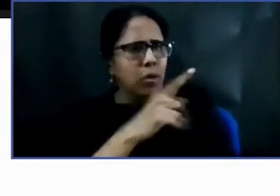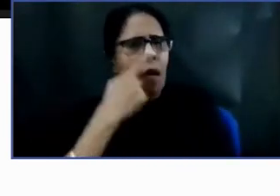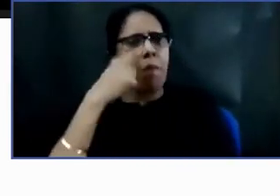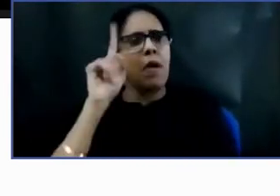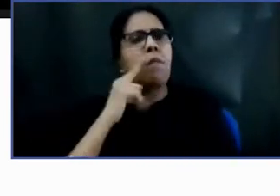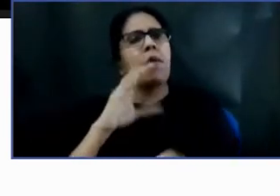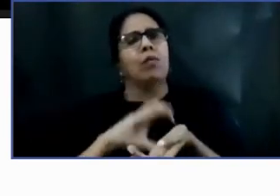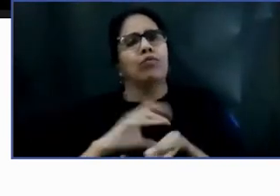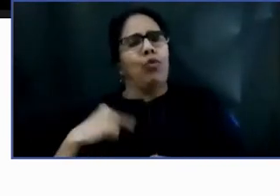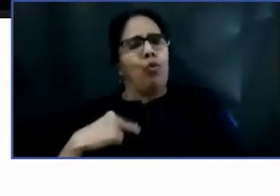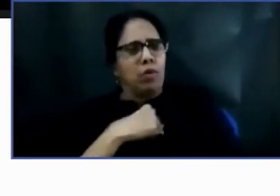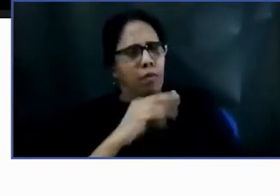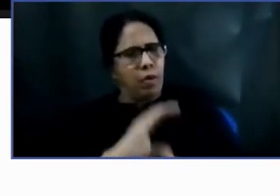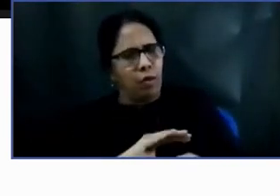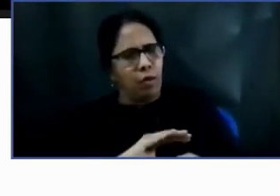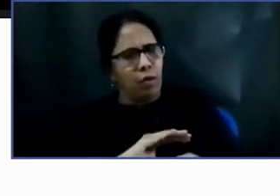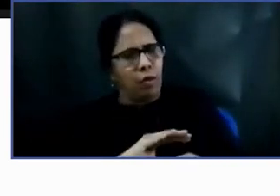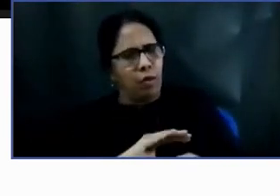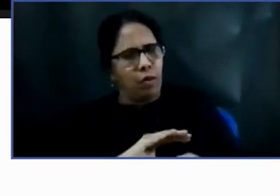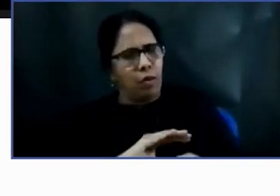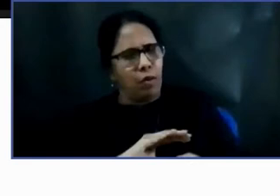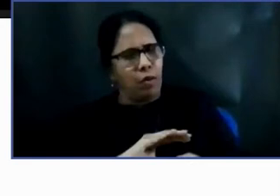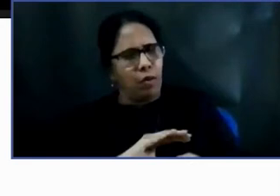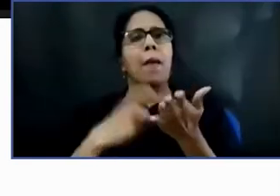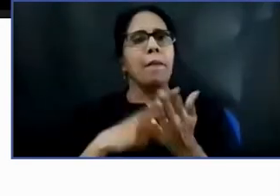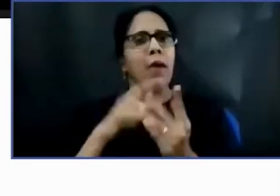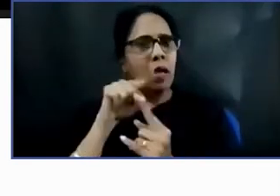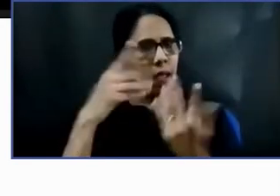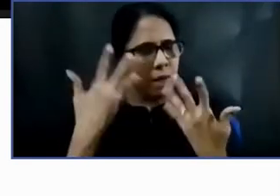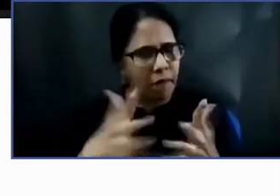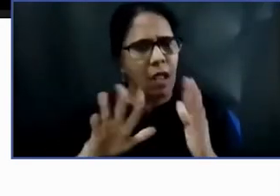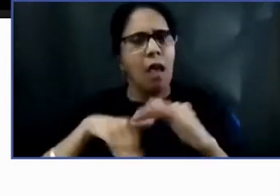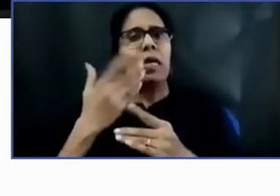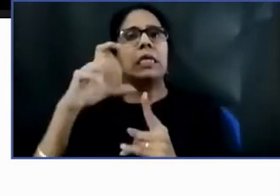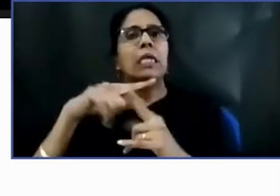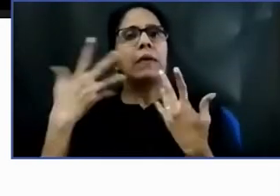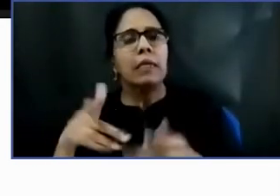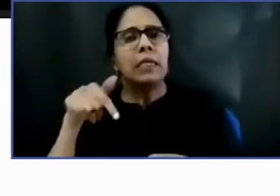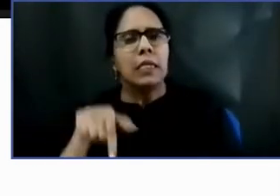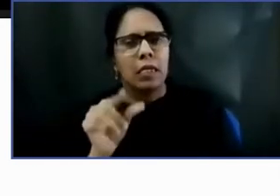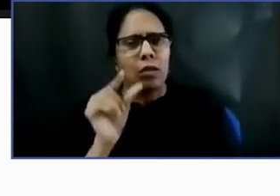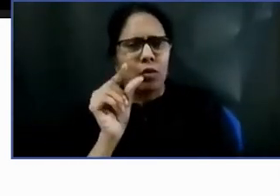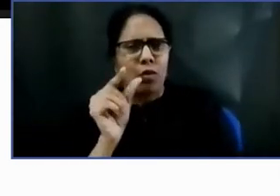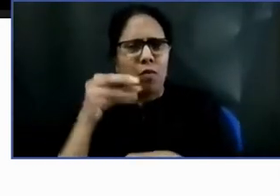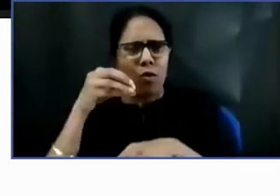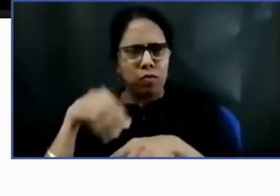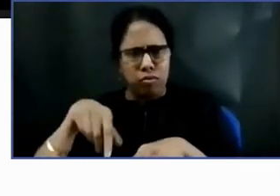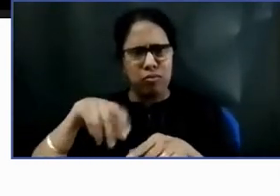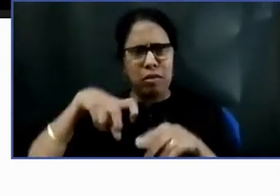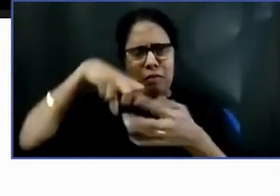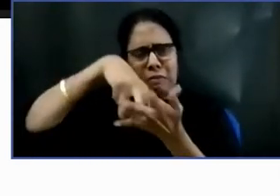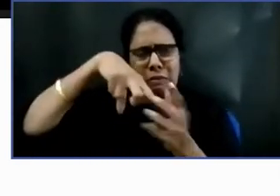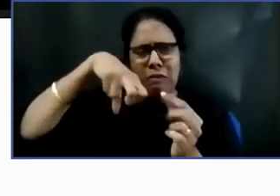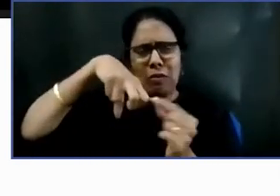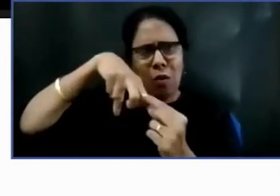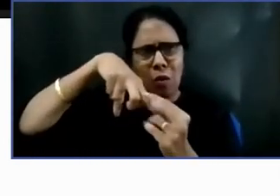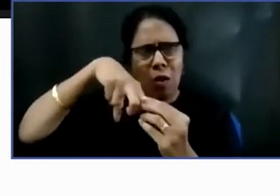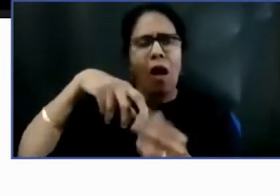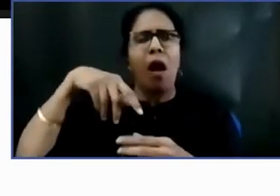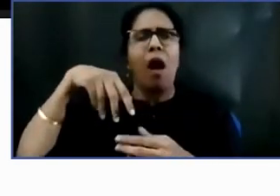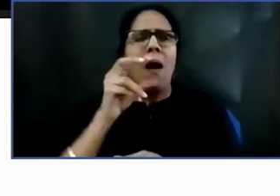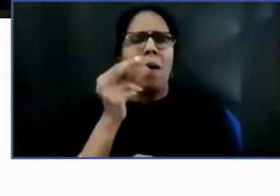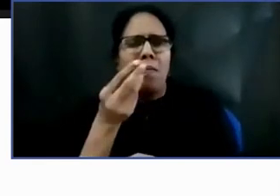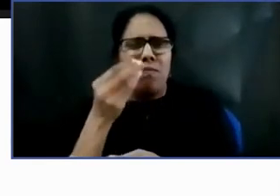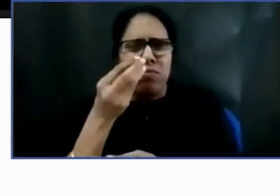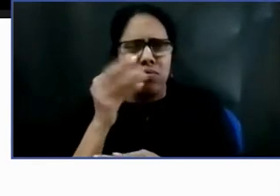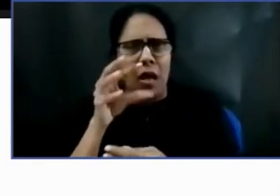Post an MRI and CT scan, I was diagnosed with a small lump on my left upper tibia. Later